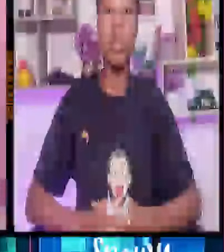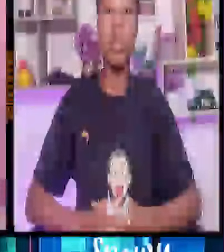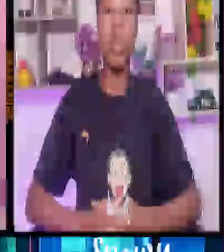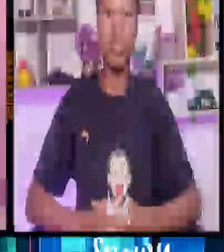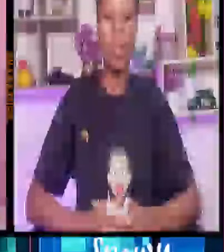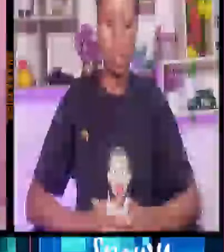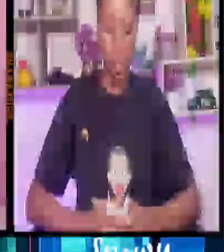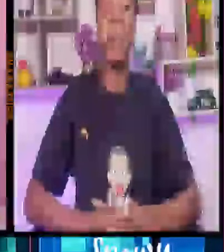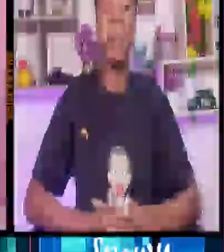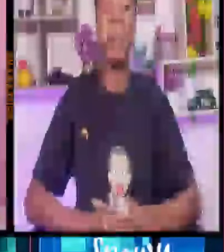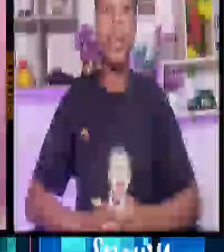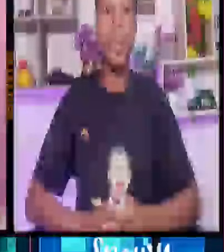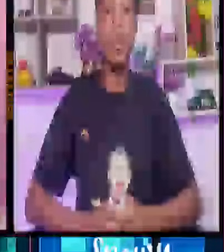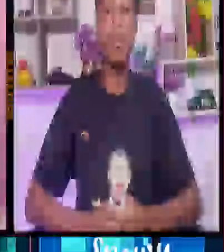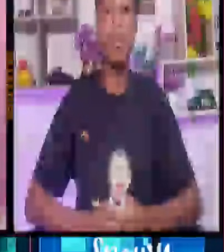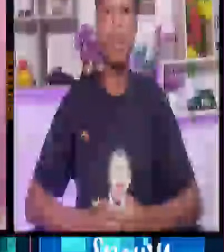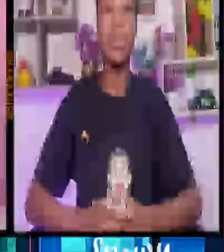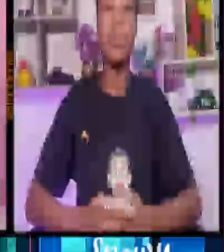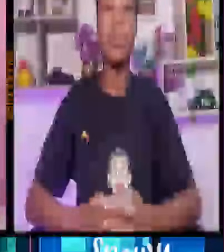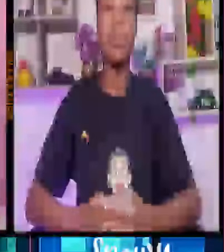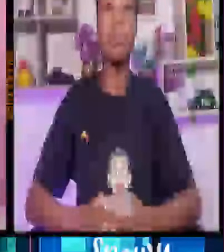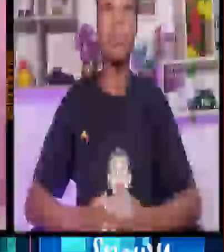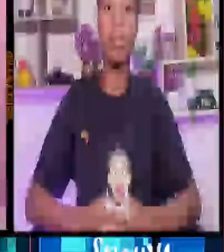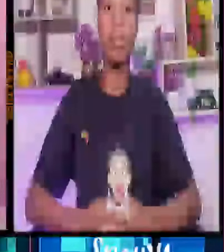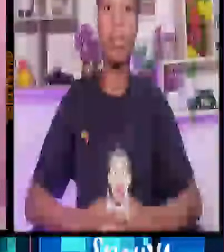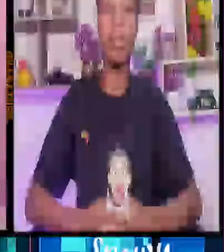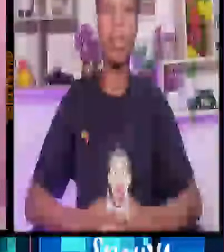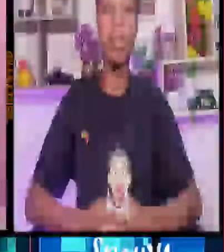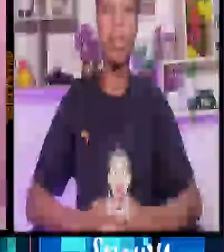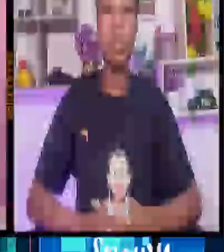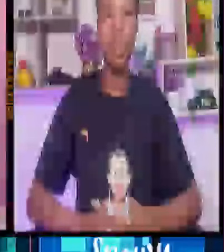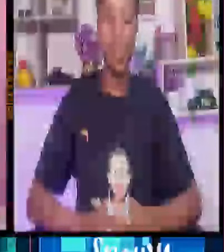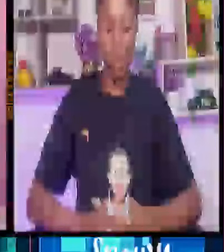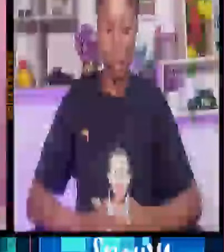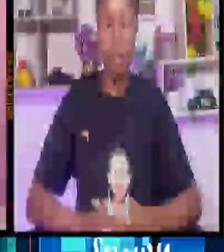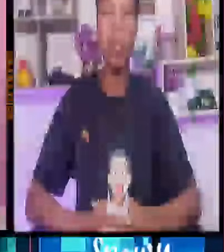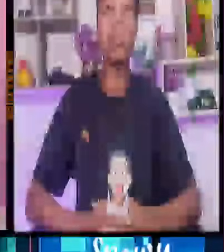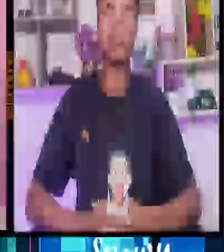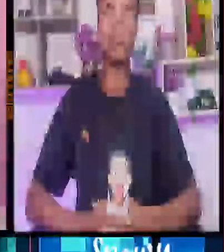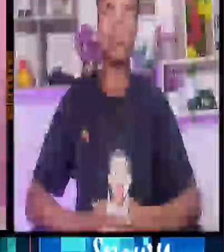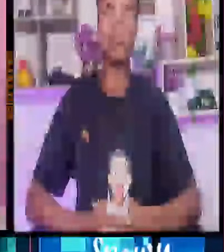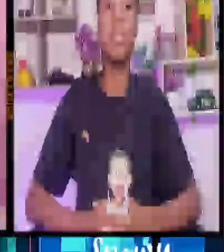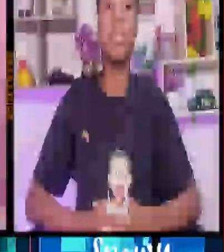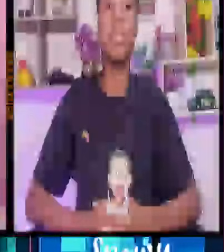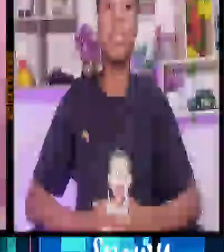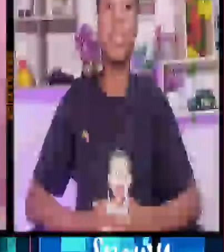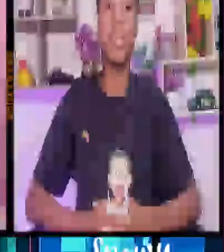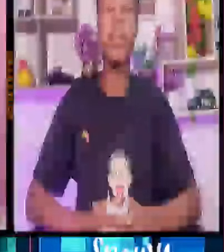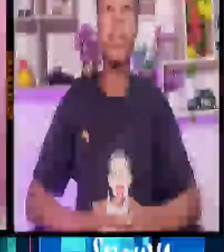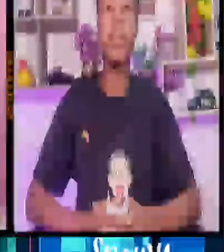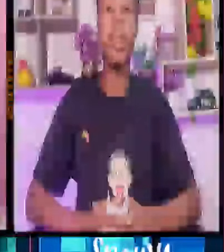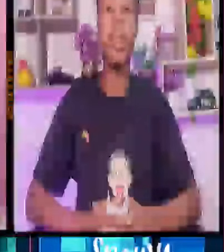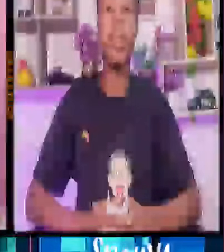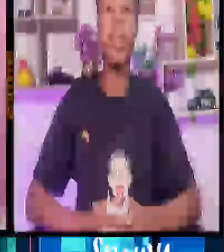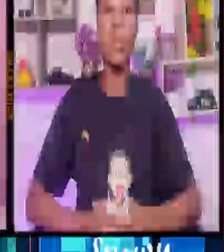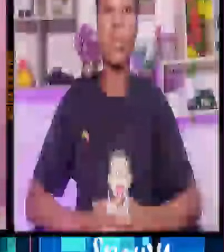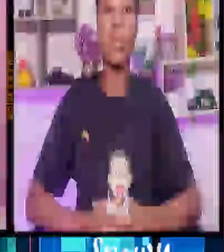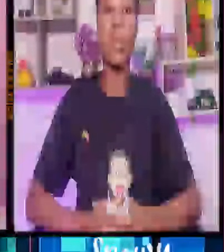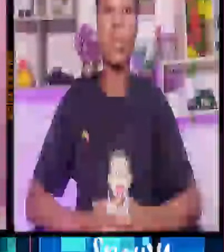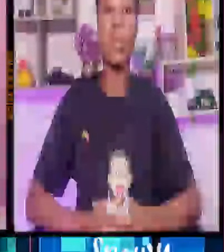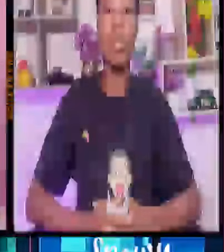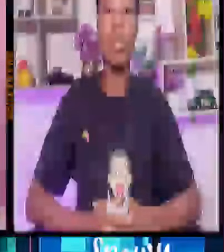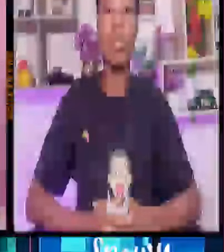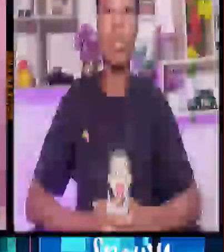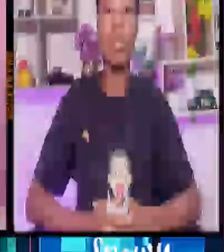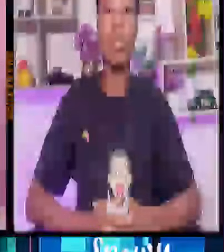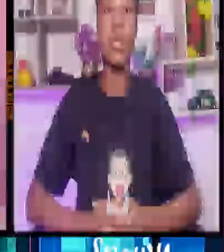can. Everybody deserves a second chance. We're talking about who can win. Yeah, who can win. Actually, in 2028. I mean, but what do you say to the many reports